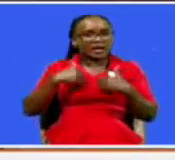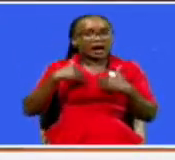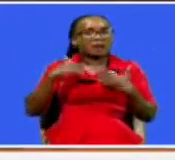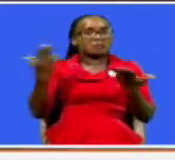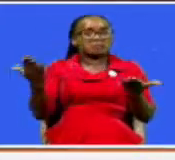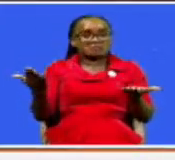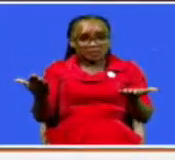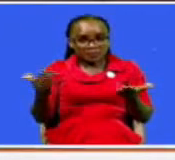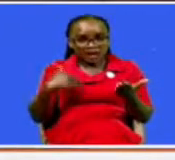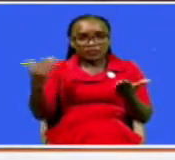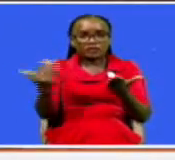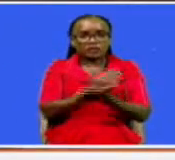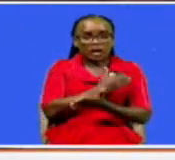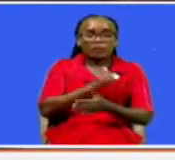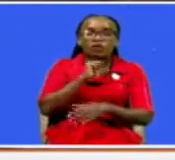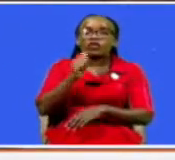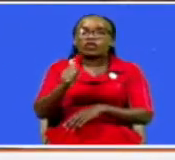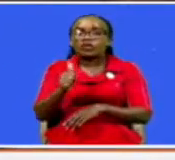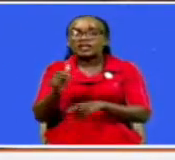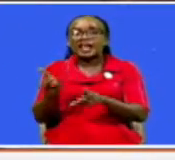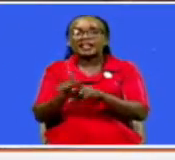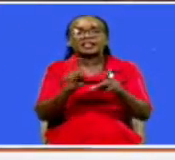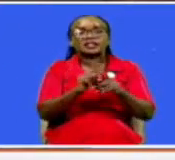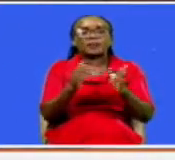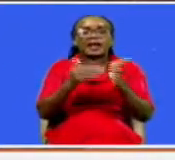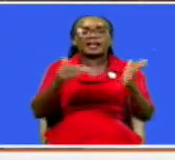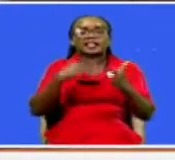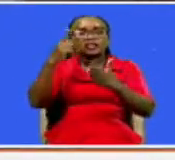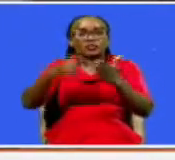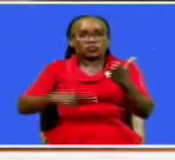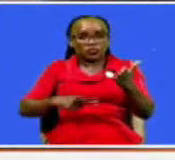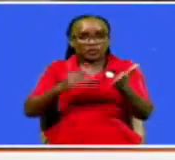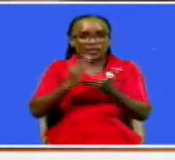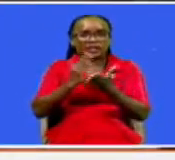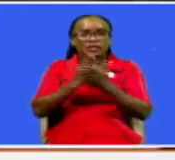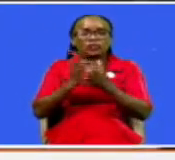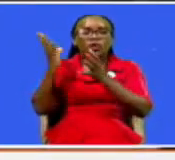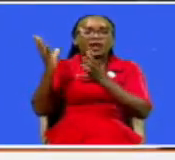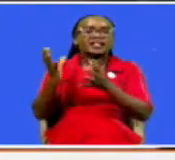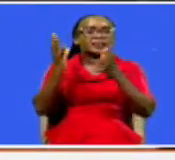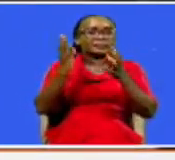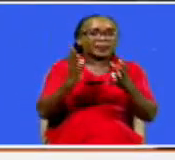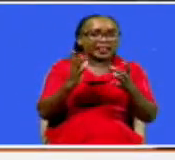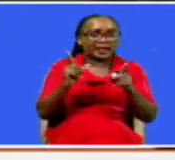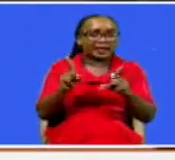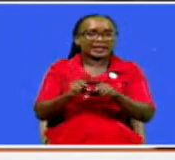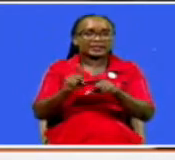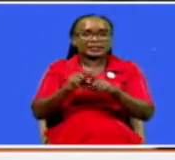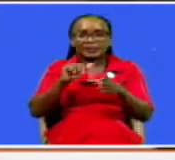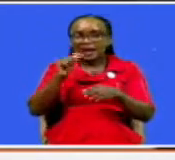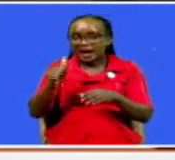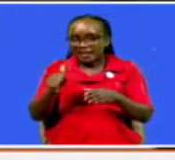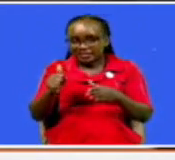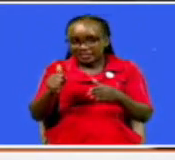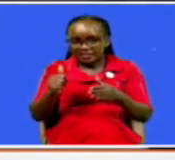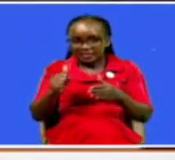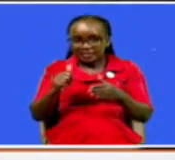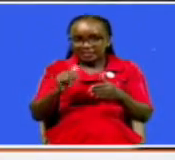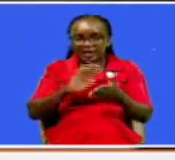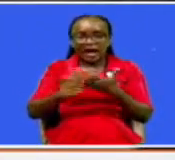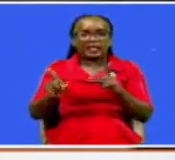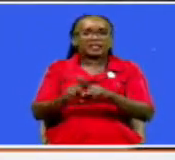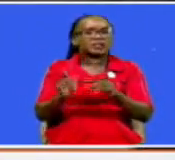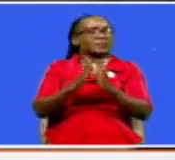it should be scrapped or not. Those against it say it is burdensome and that its rollout was hurried without